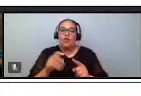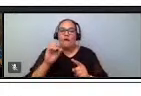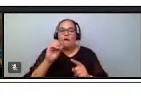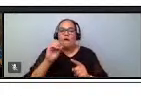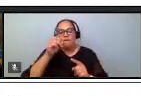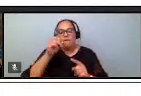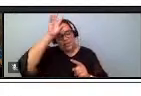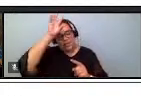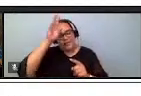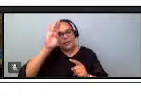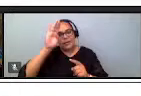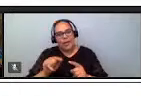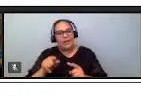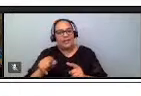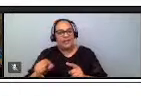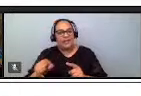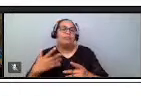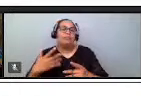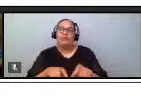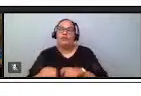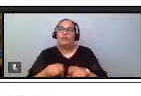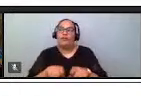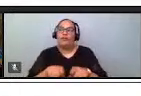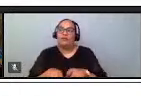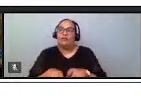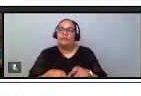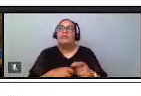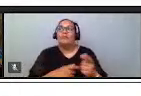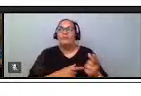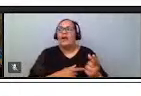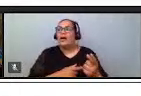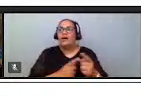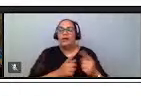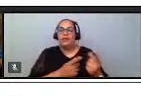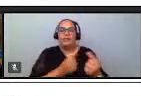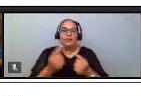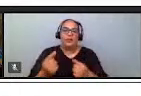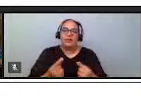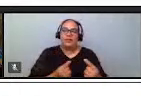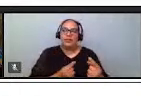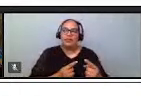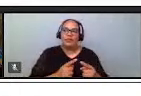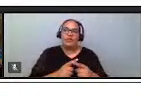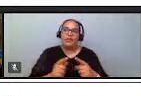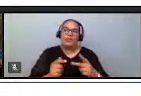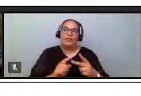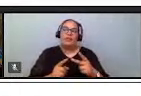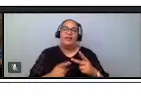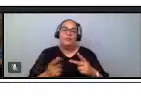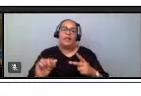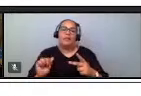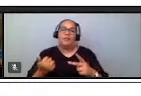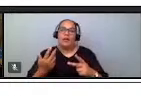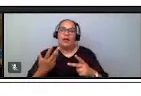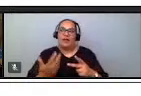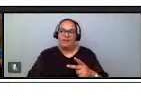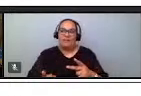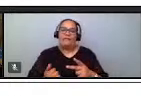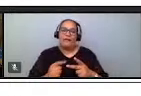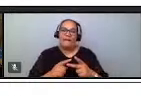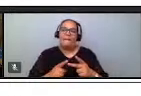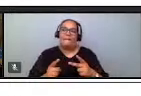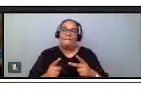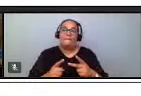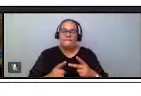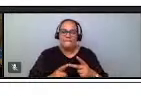Bay is unfortunately a bit of a competition for us morus bay markets itself incredibly well um I have to